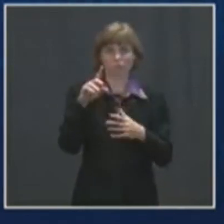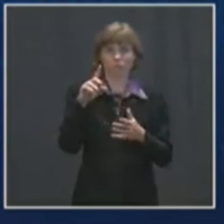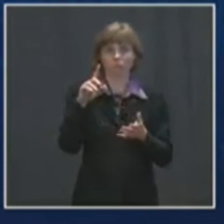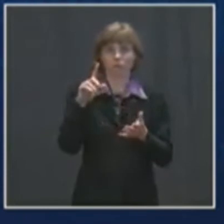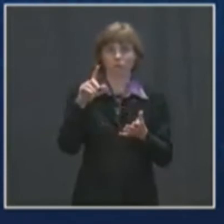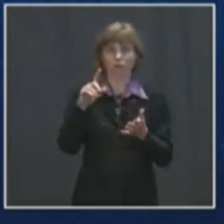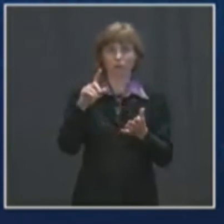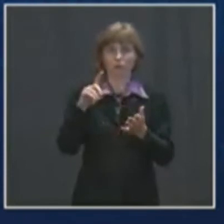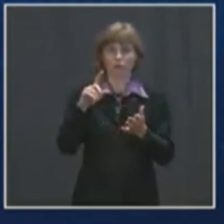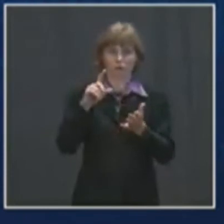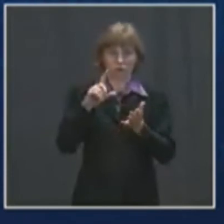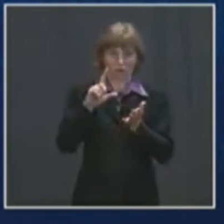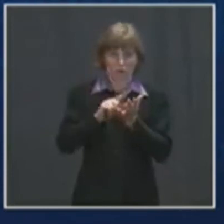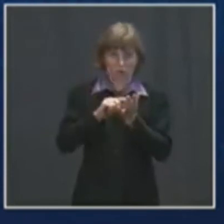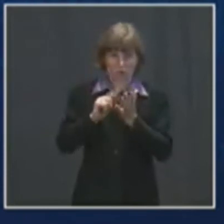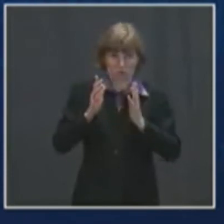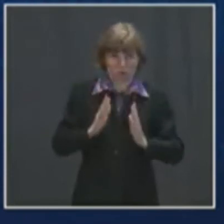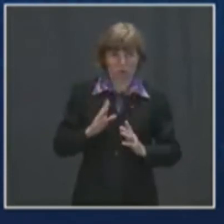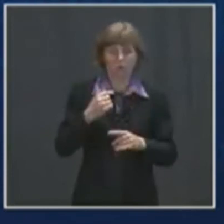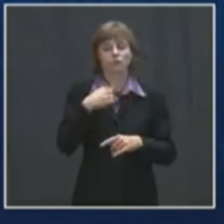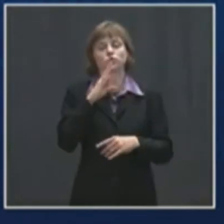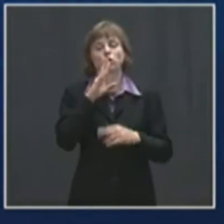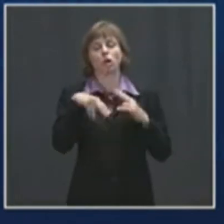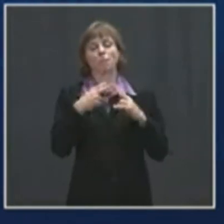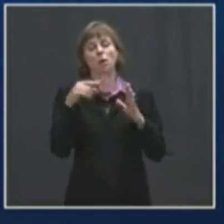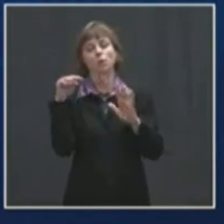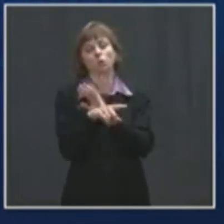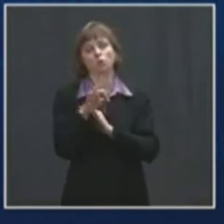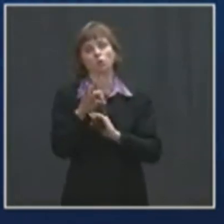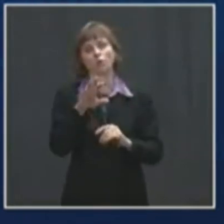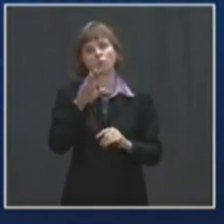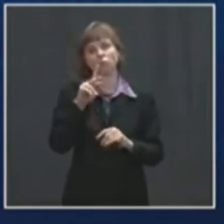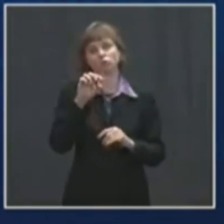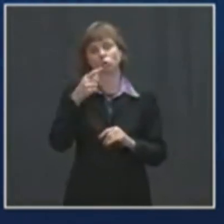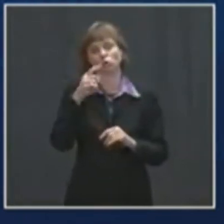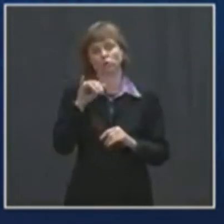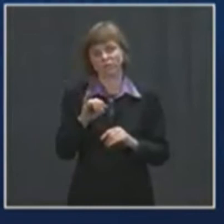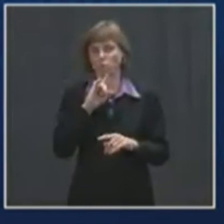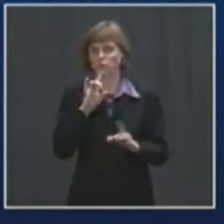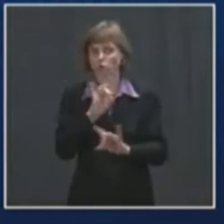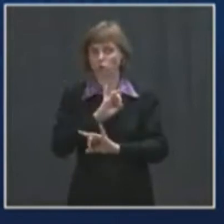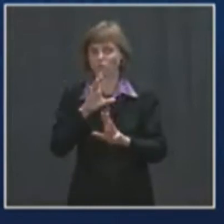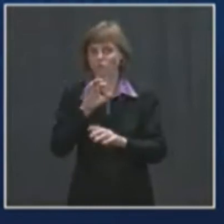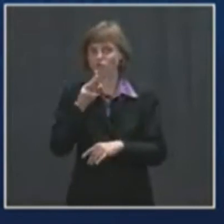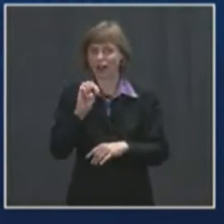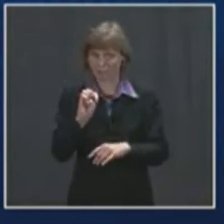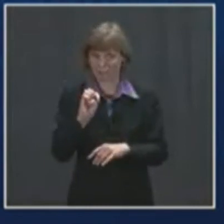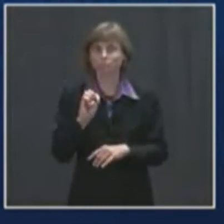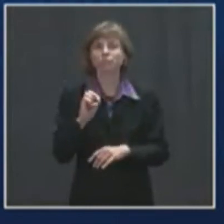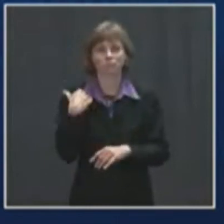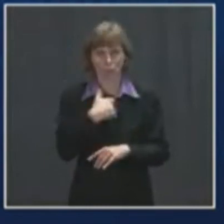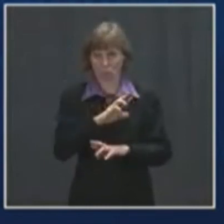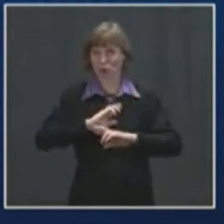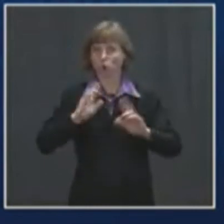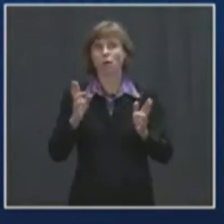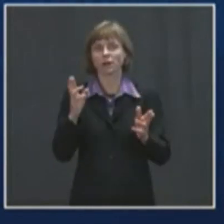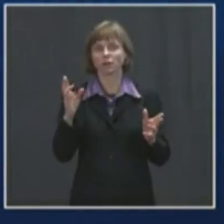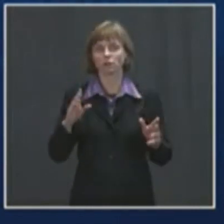me say and reiterate that murder of Jamal Khashoggi was a horrific crime. We are prepared to release an unclassified report with